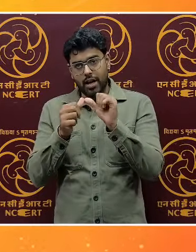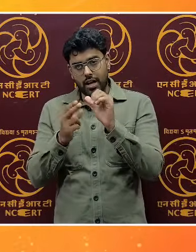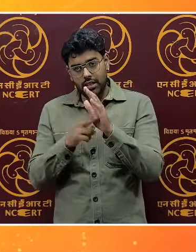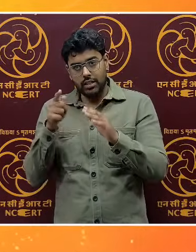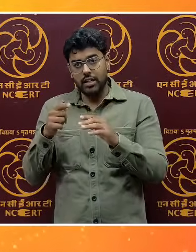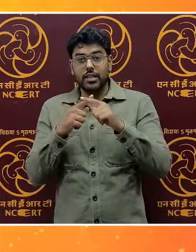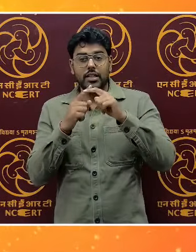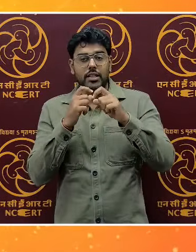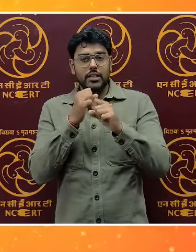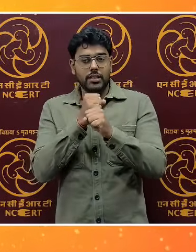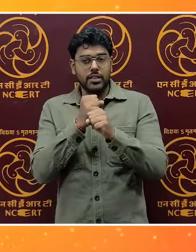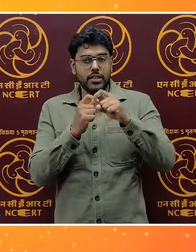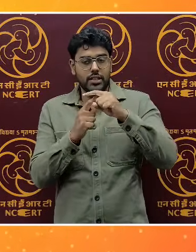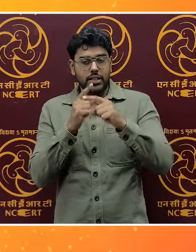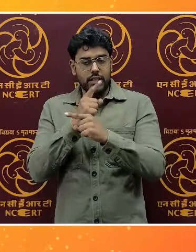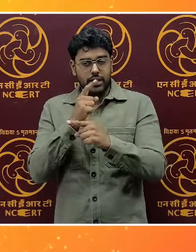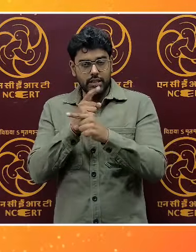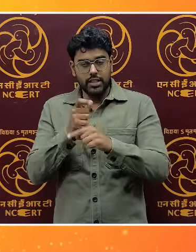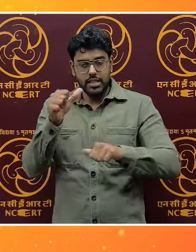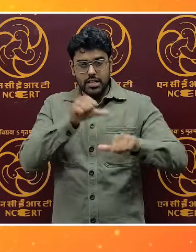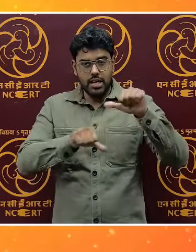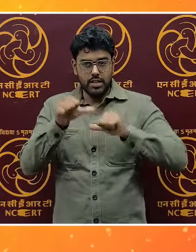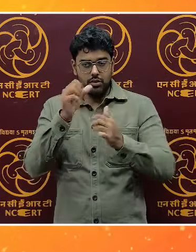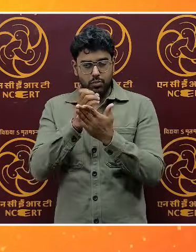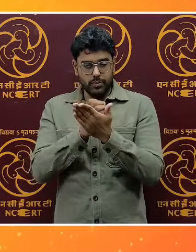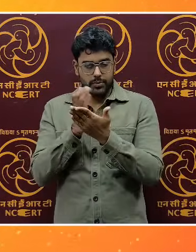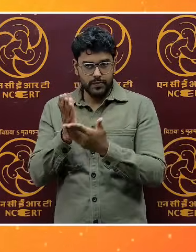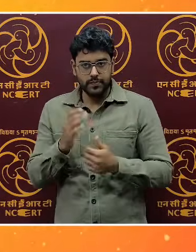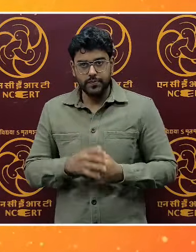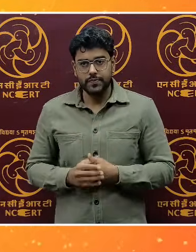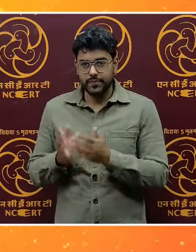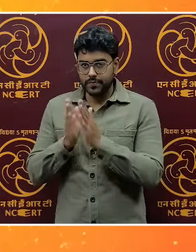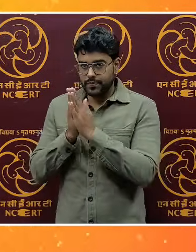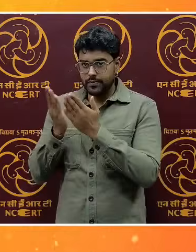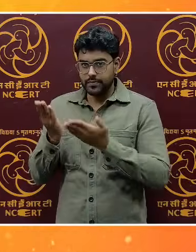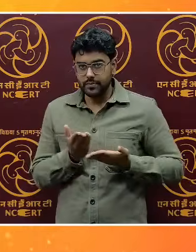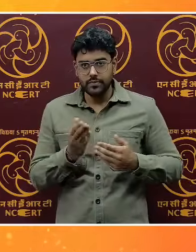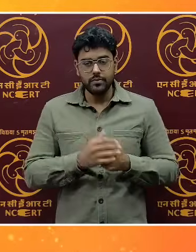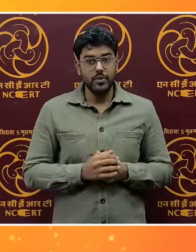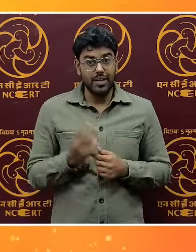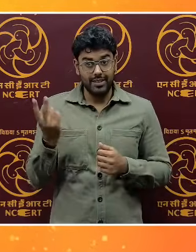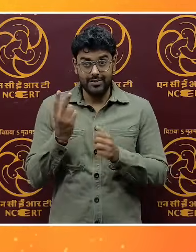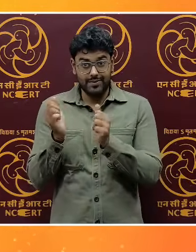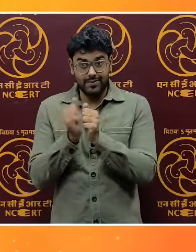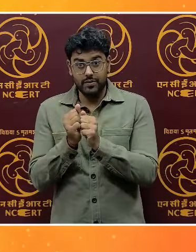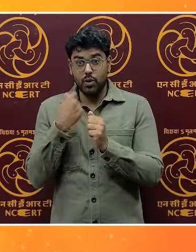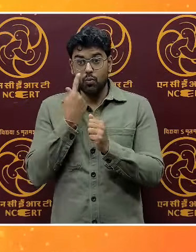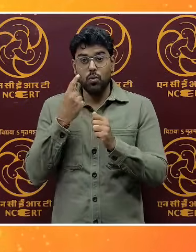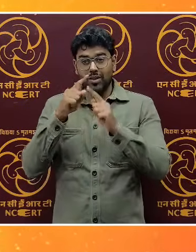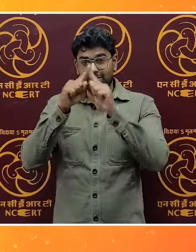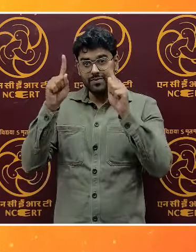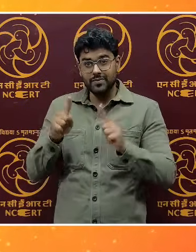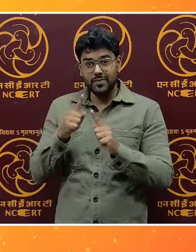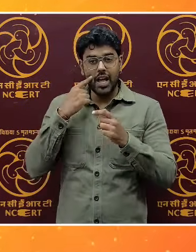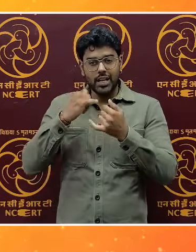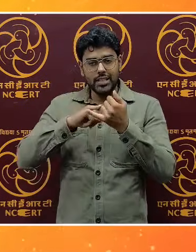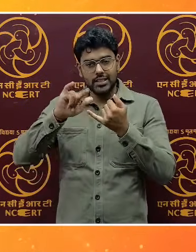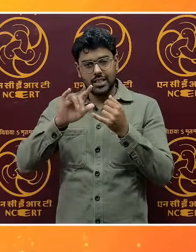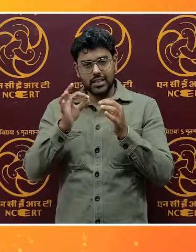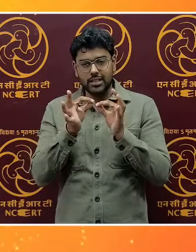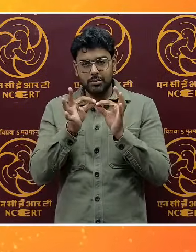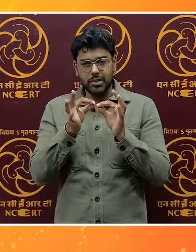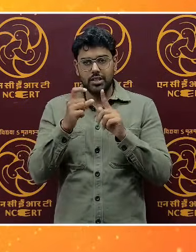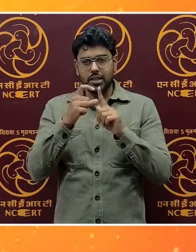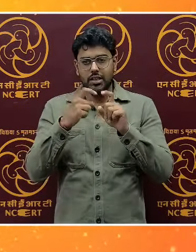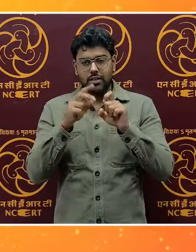Public School. Ma'am, namaskar and very warm welcome to you. And we both are accompanied by our Indian Sign Language interpreter, Mr.